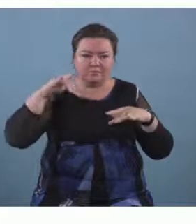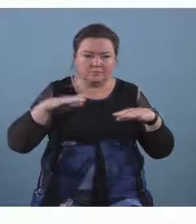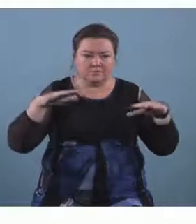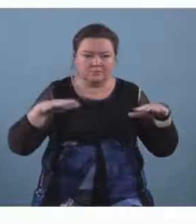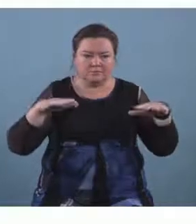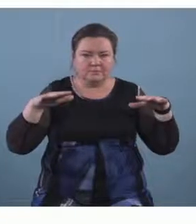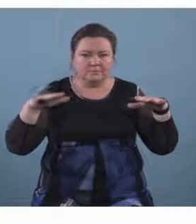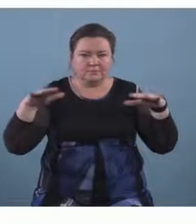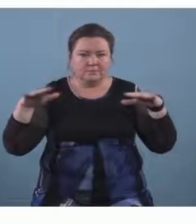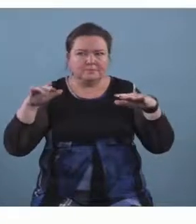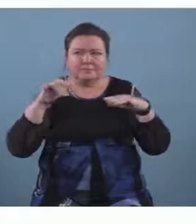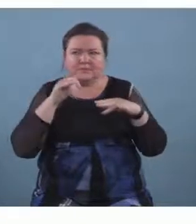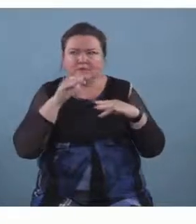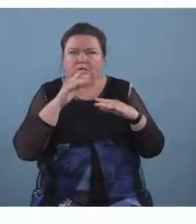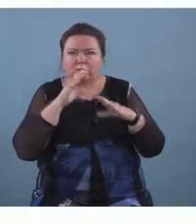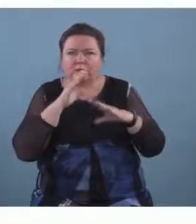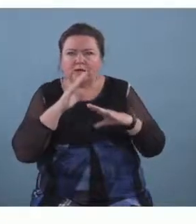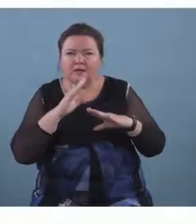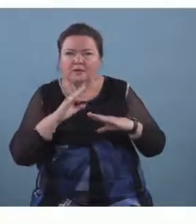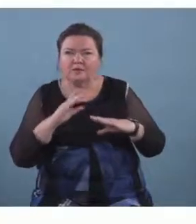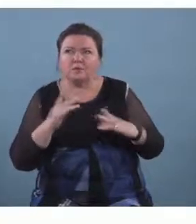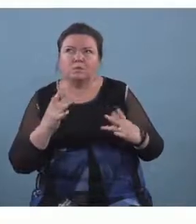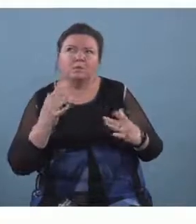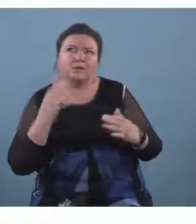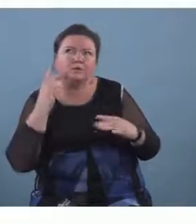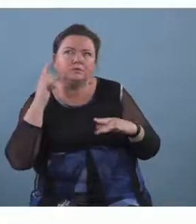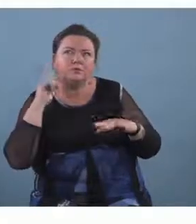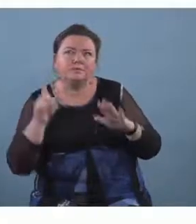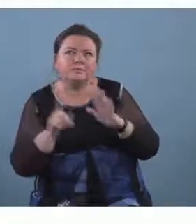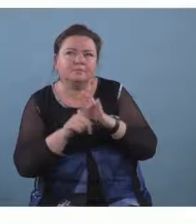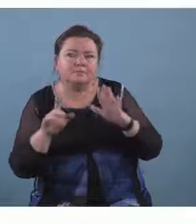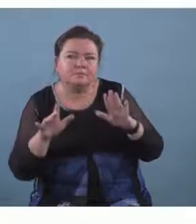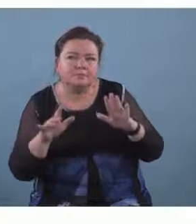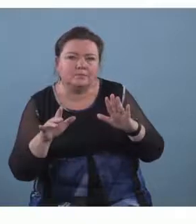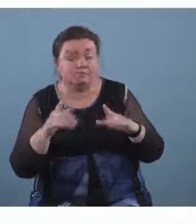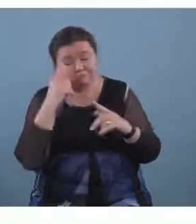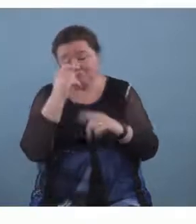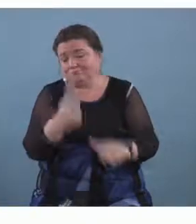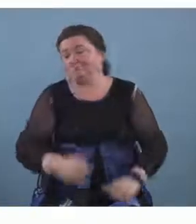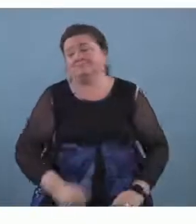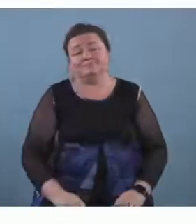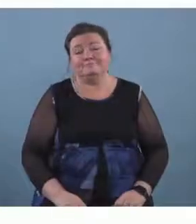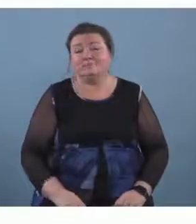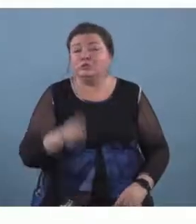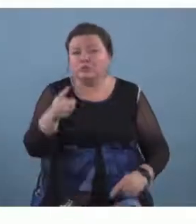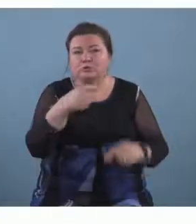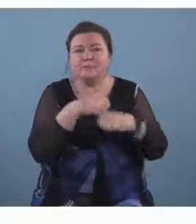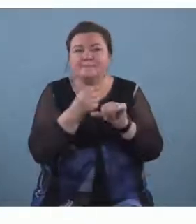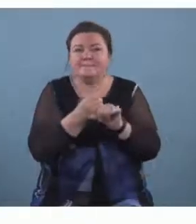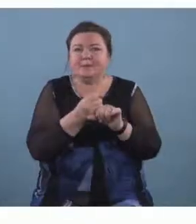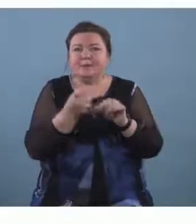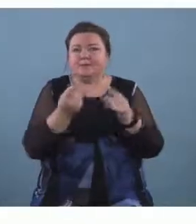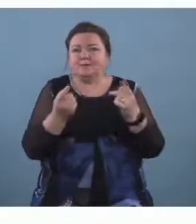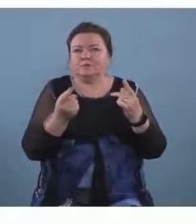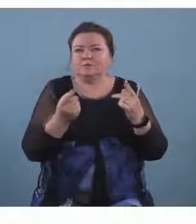everybody sit in silence and wait for the sound to fire out um that is up to you you can make a dramatic ending or just